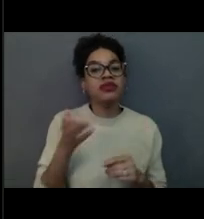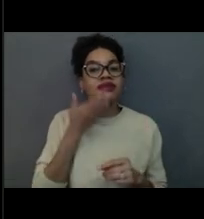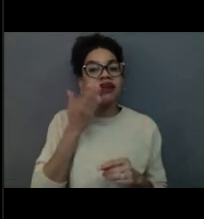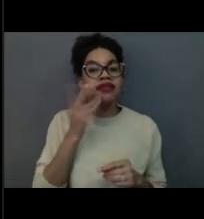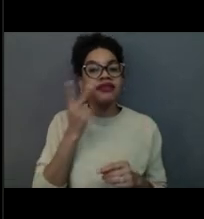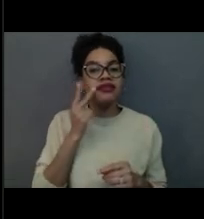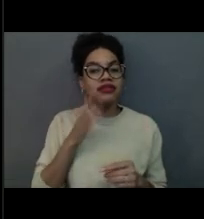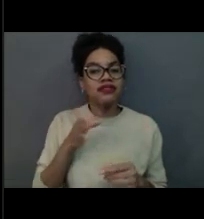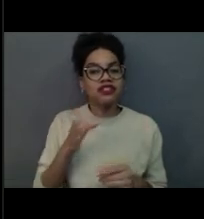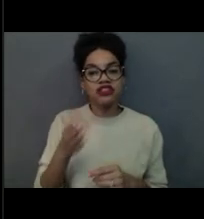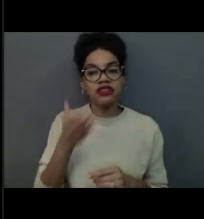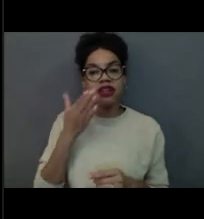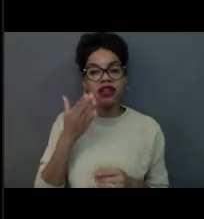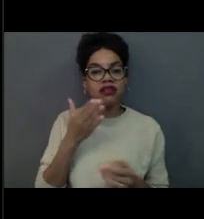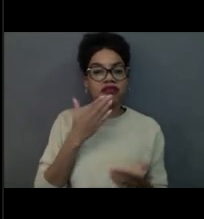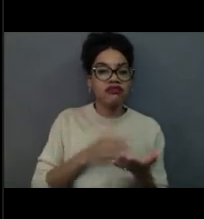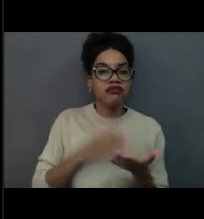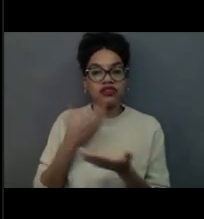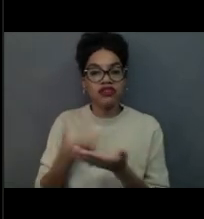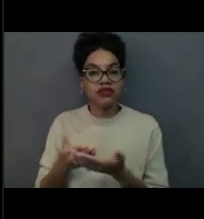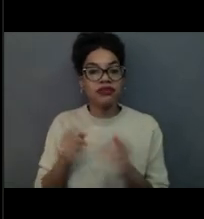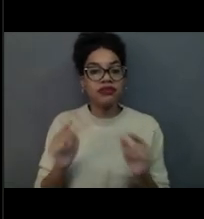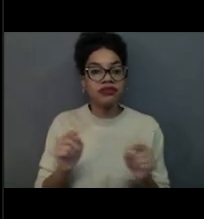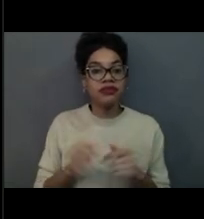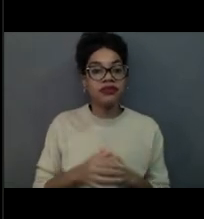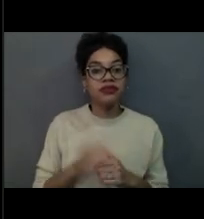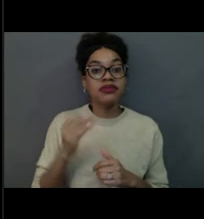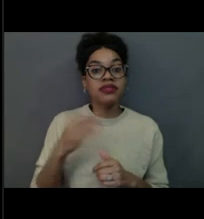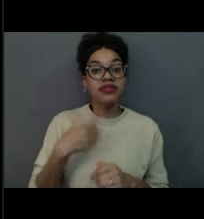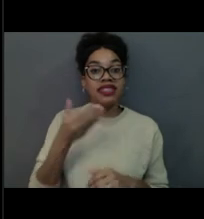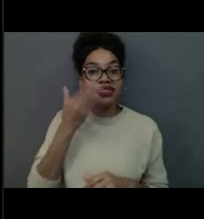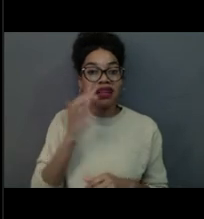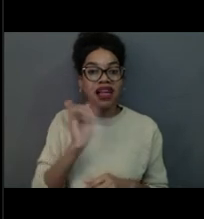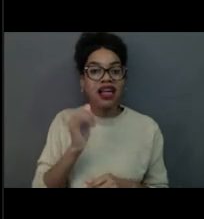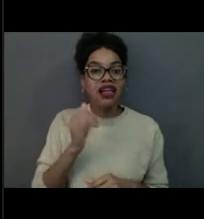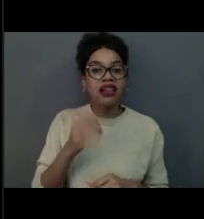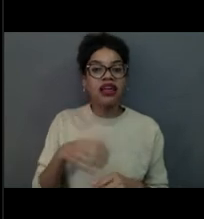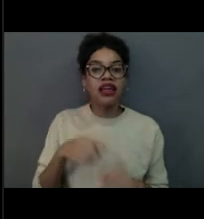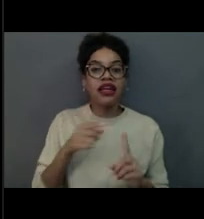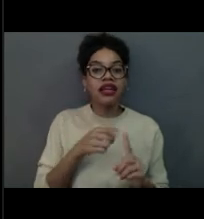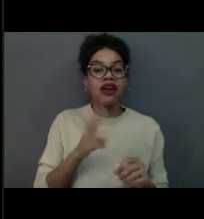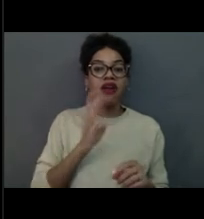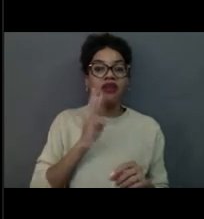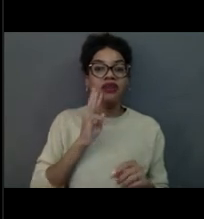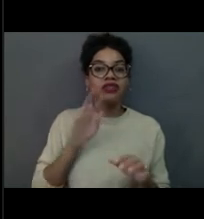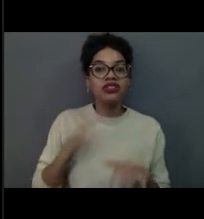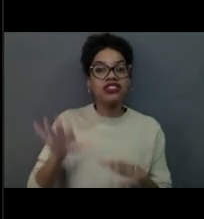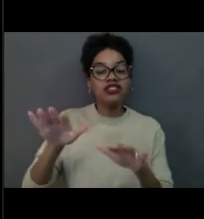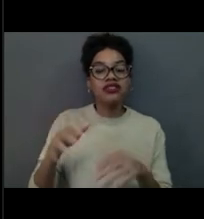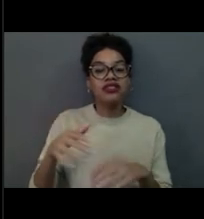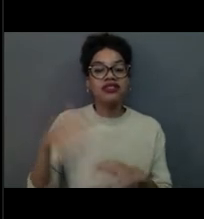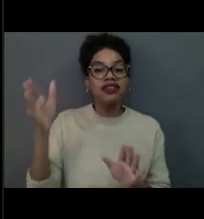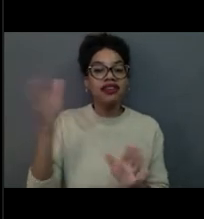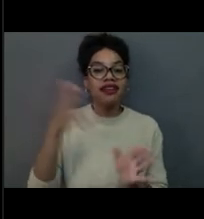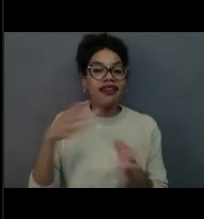fish. So if I smell a sample and I'm picking up odors like cucumber or oceany, I know that that piece of